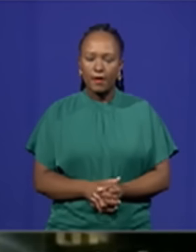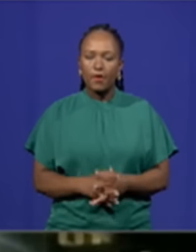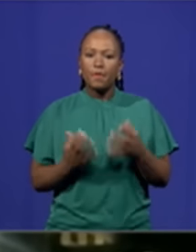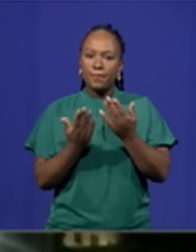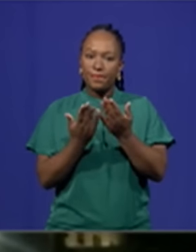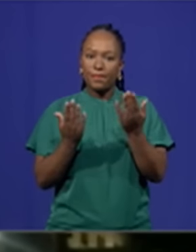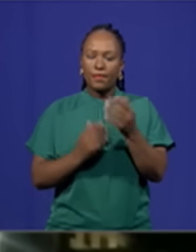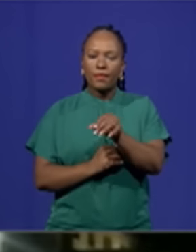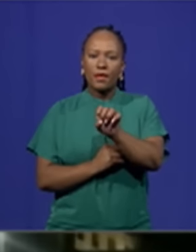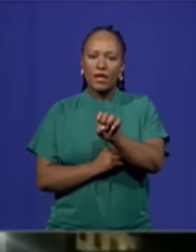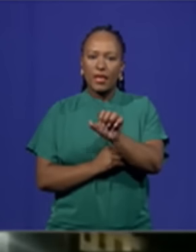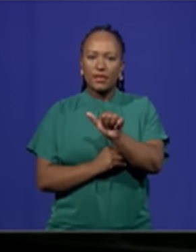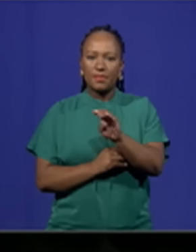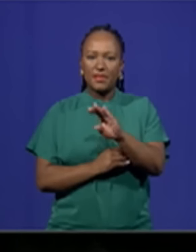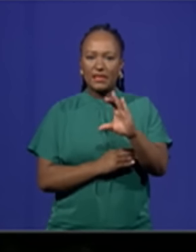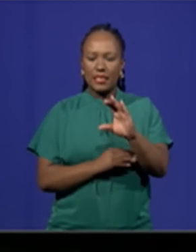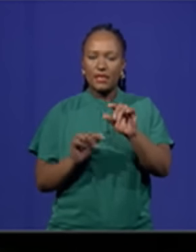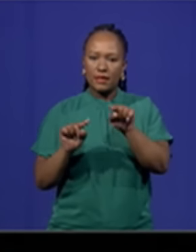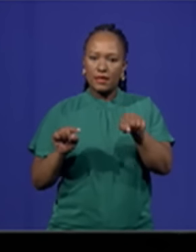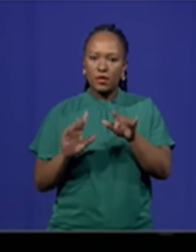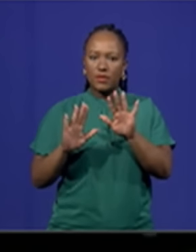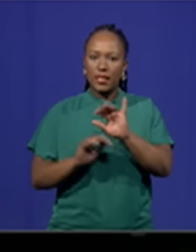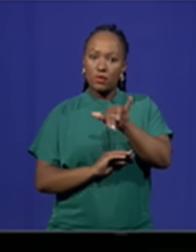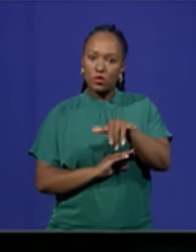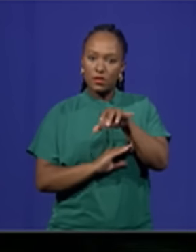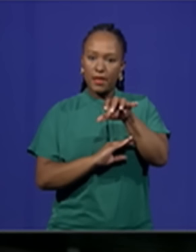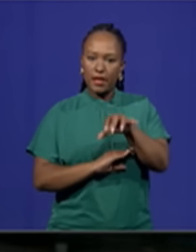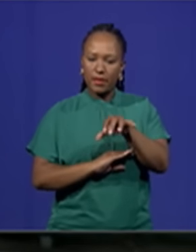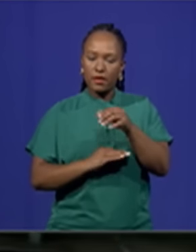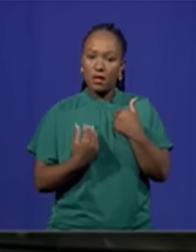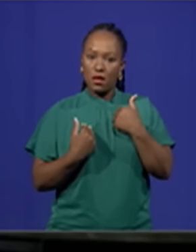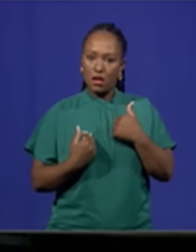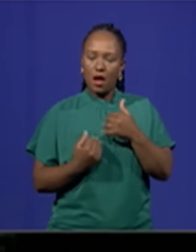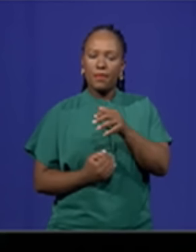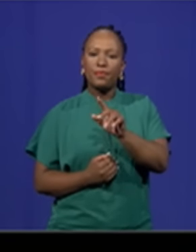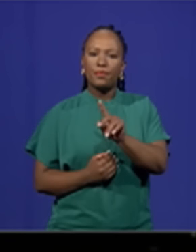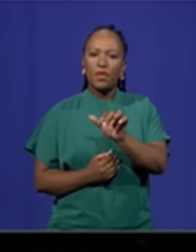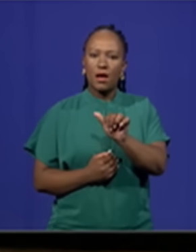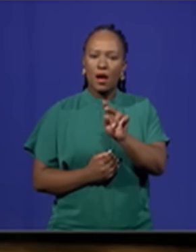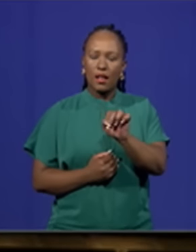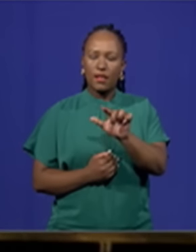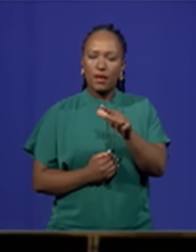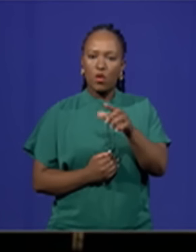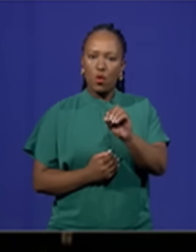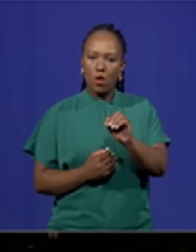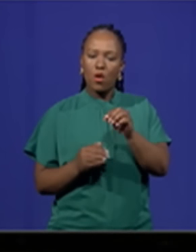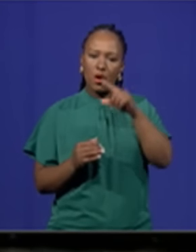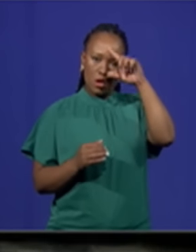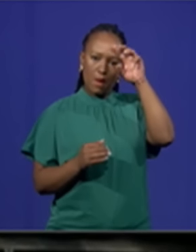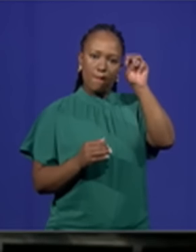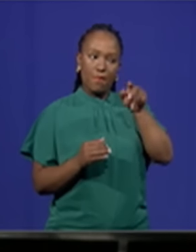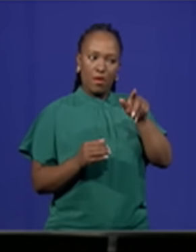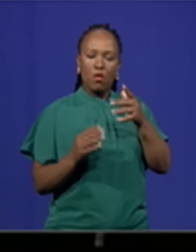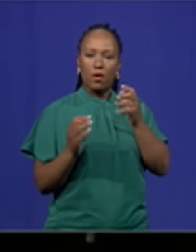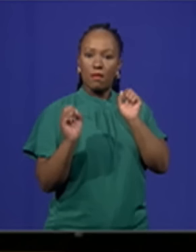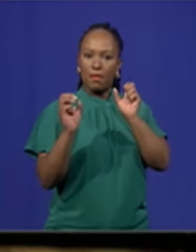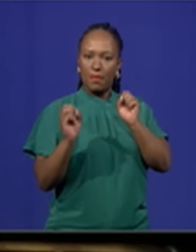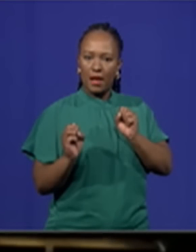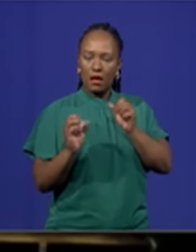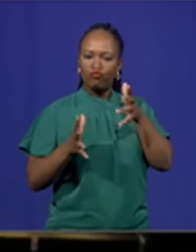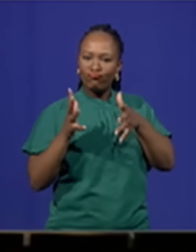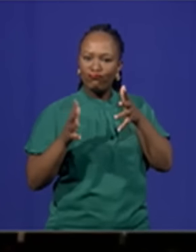Ka tlhamalalo go tswa SABC Studio 10 Auckland Park, Johannesburg, nna Katlego Mosielele le Mphotime re go tlisetsa kgaso ya